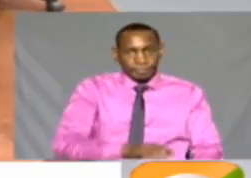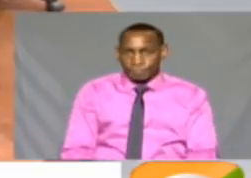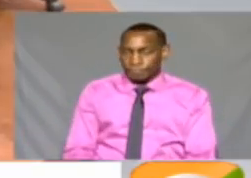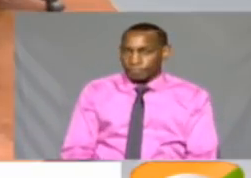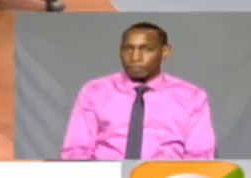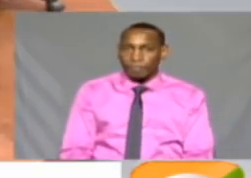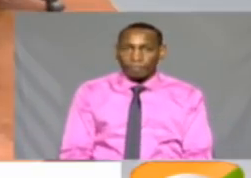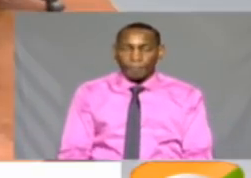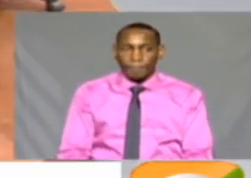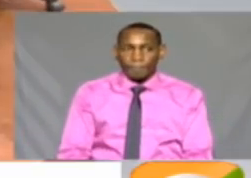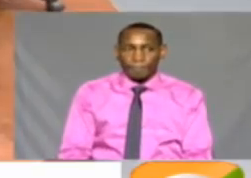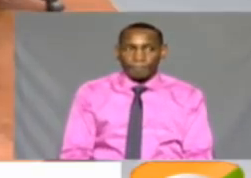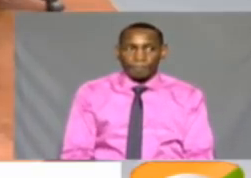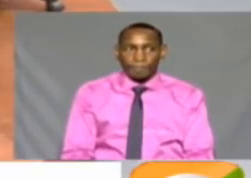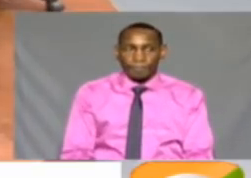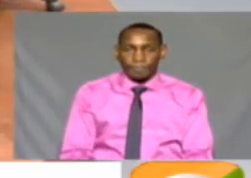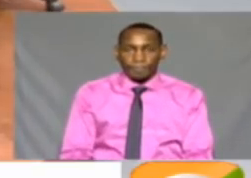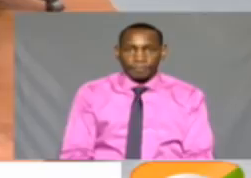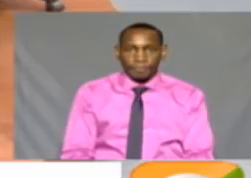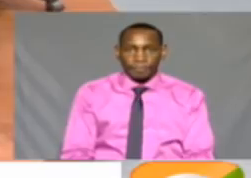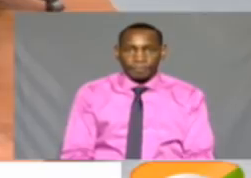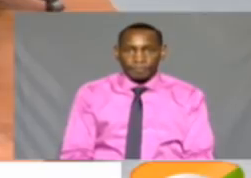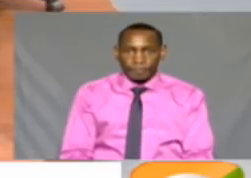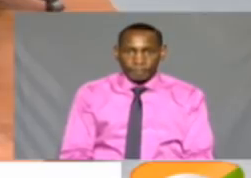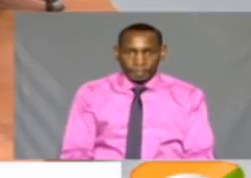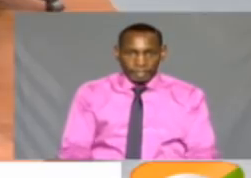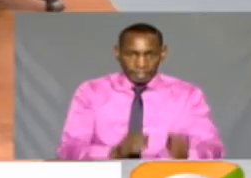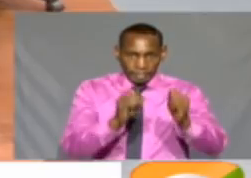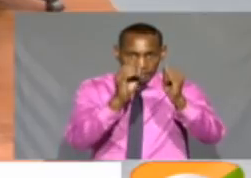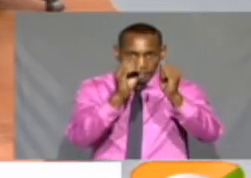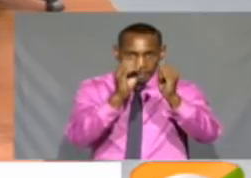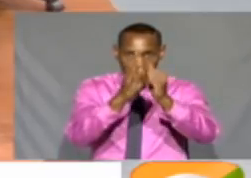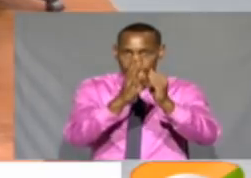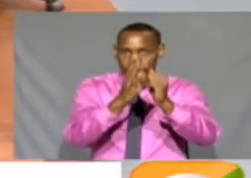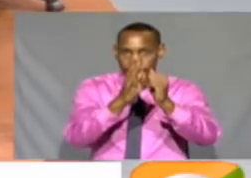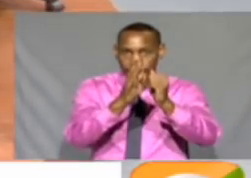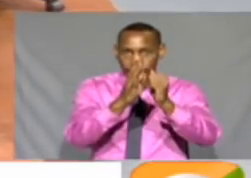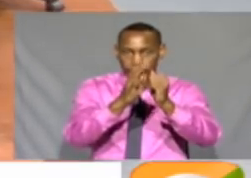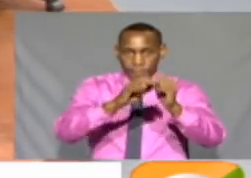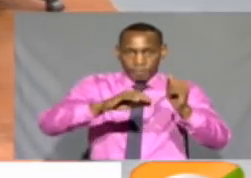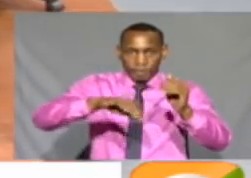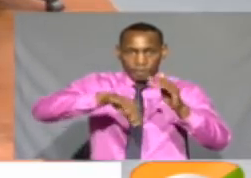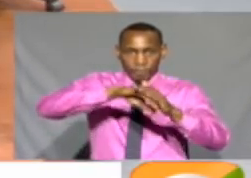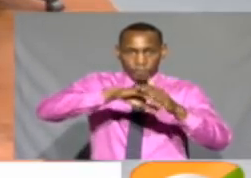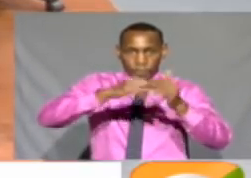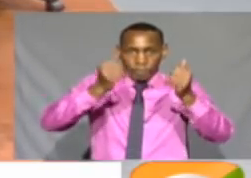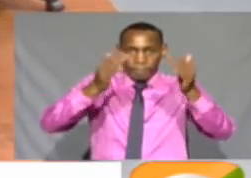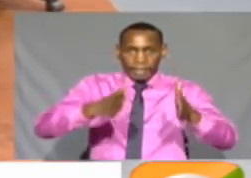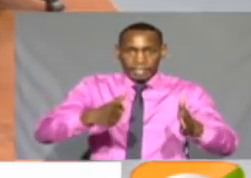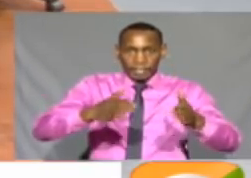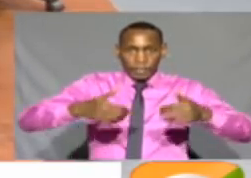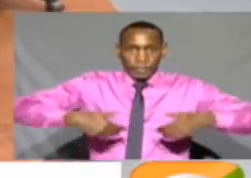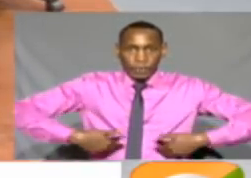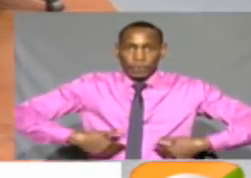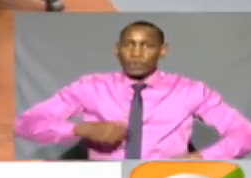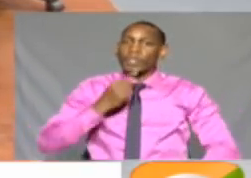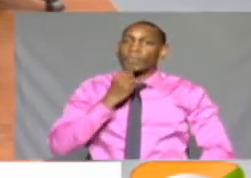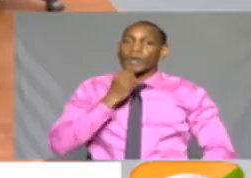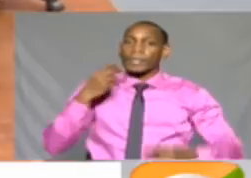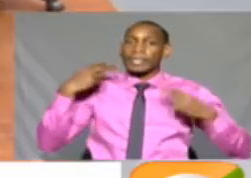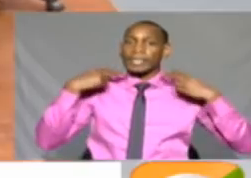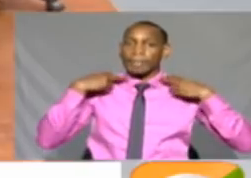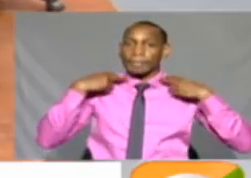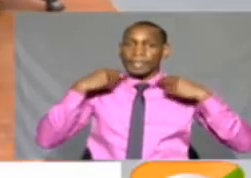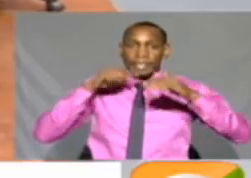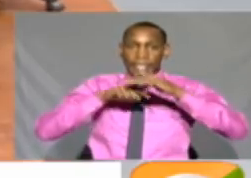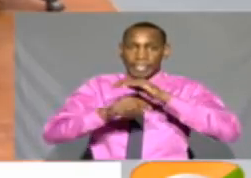Joe, the 13 football players, some young boys that got stuck in some